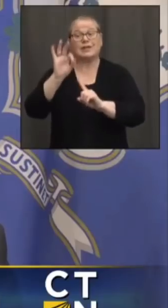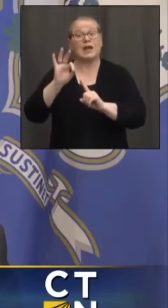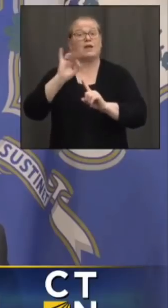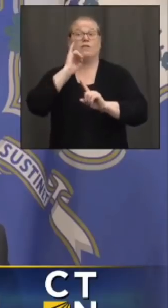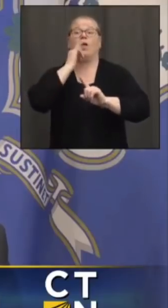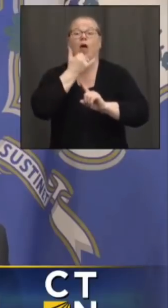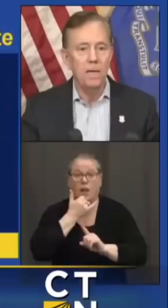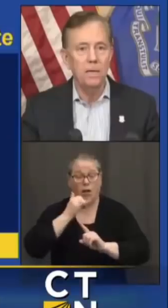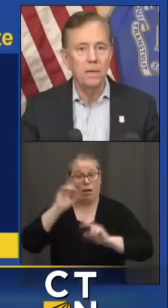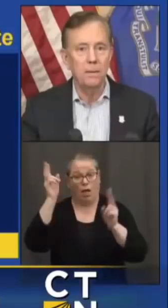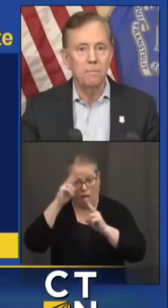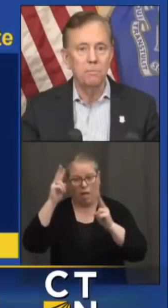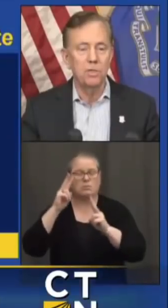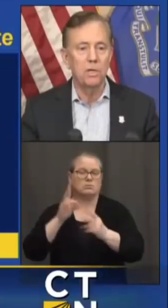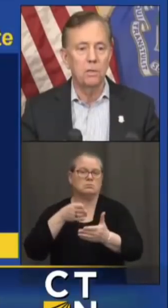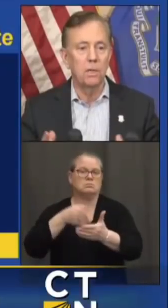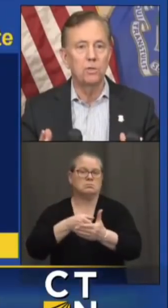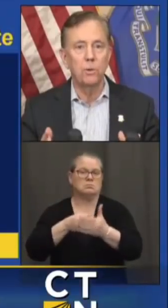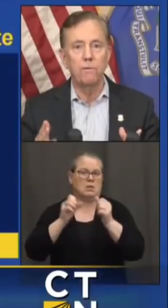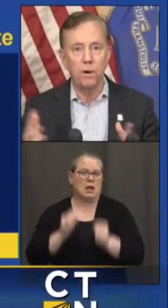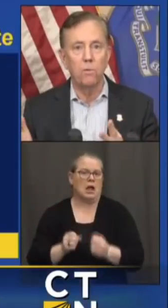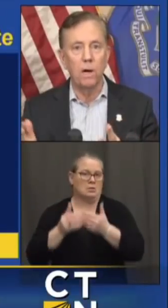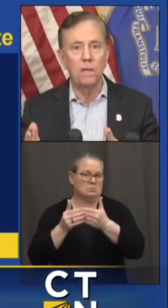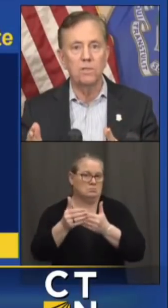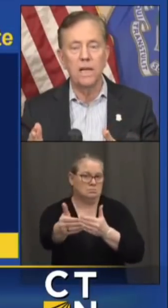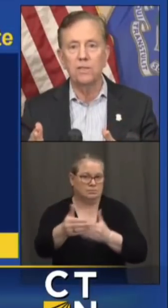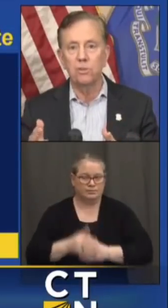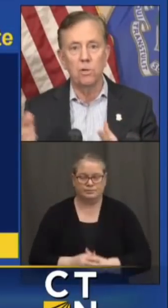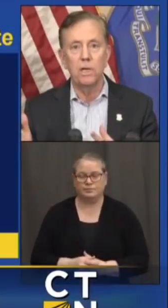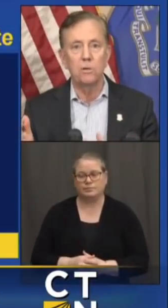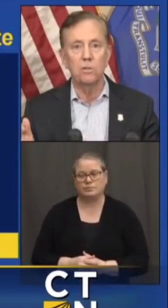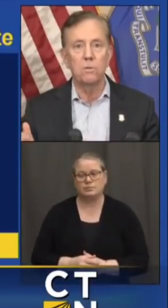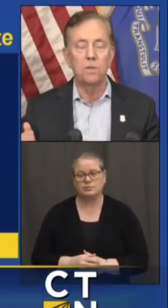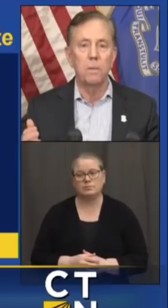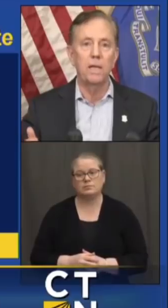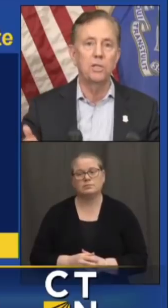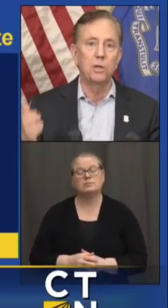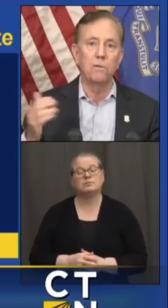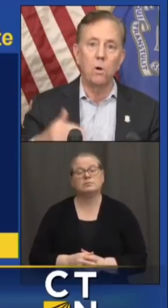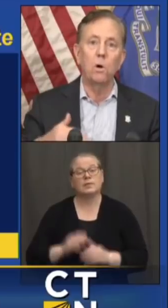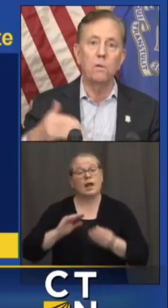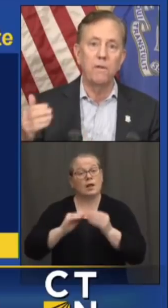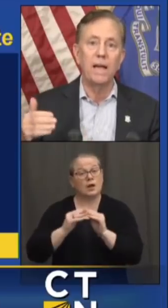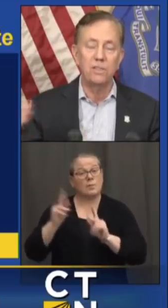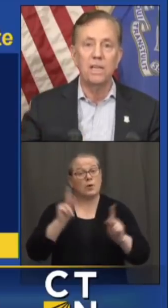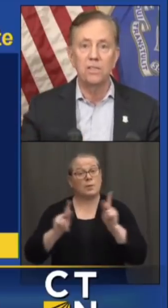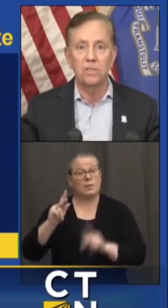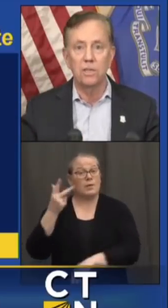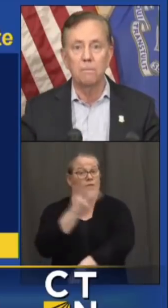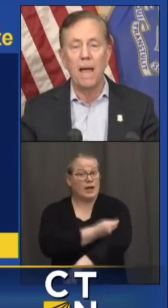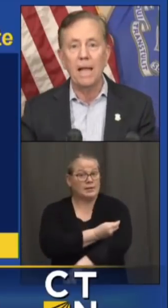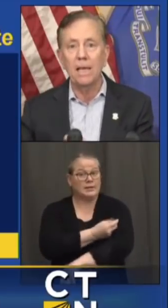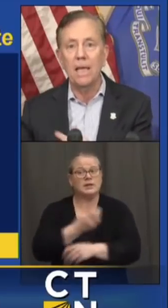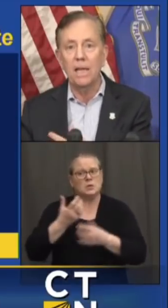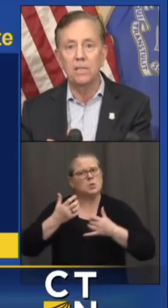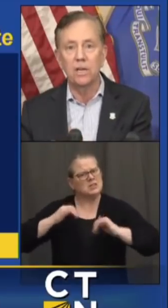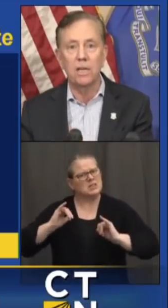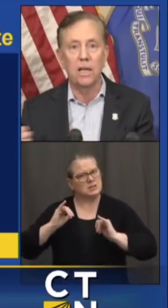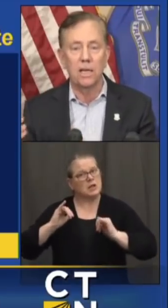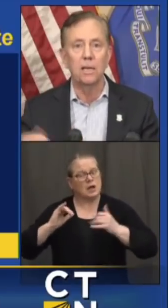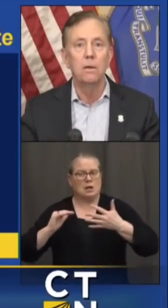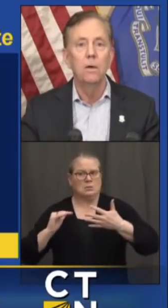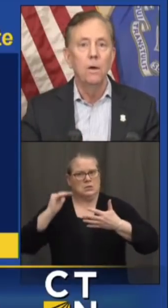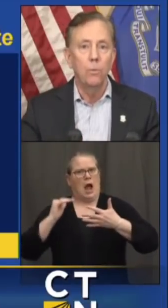Here's the vaccine update. Still doing very well as national leader in terms of making sure of all the vaccines